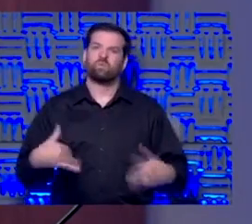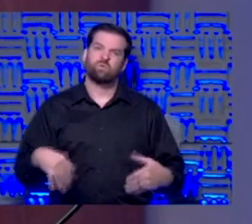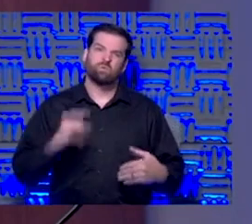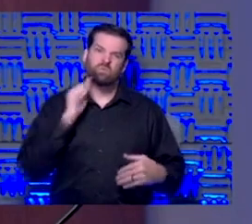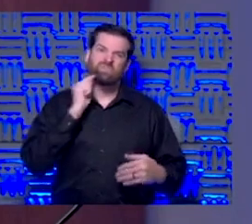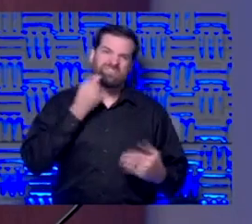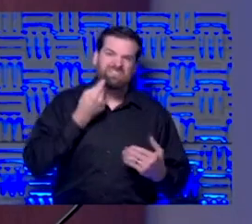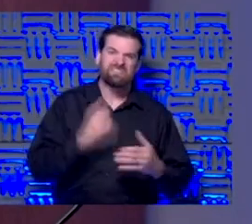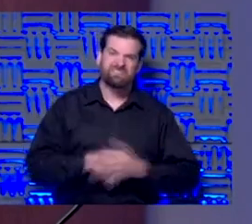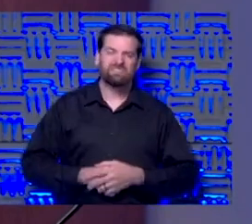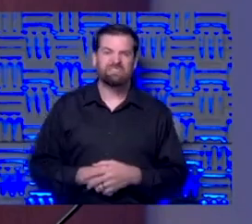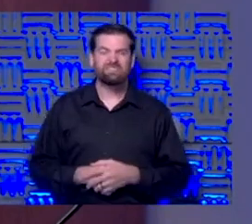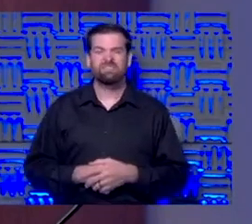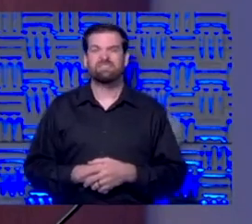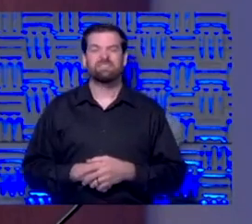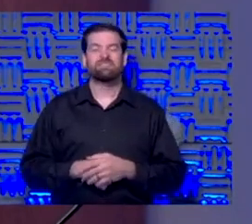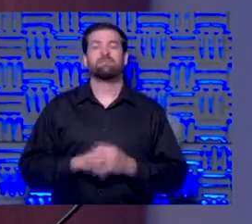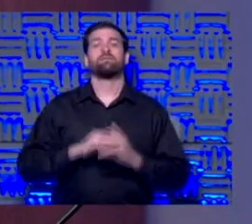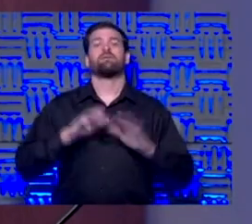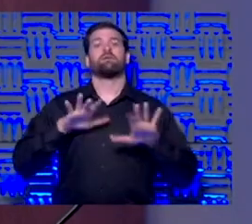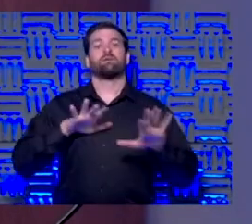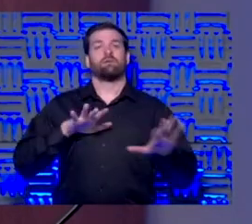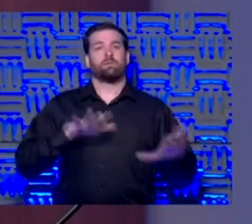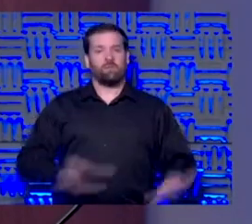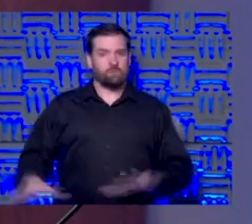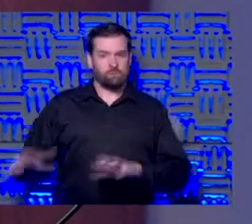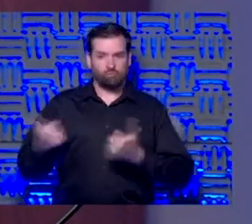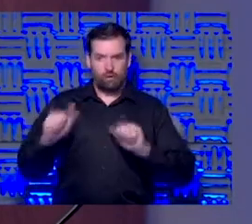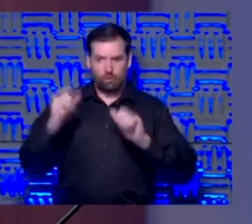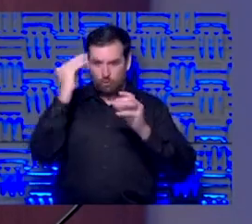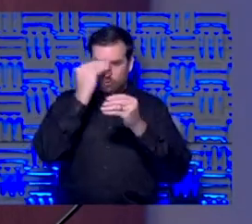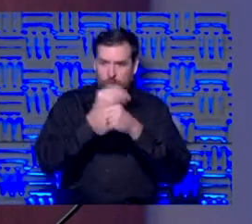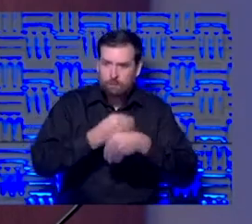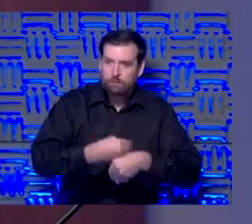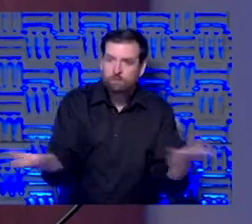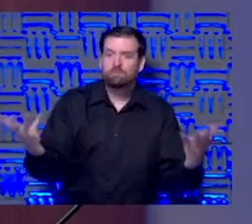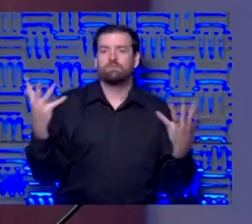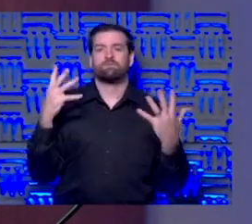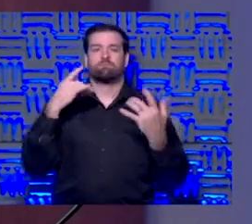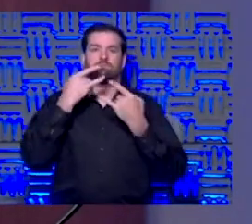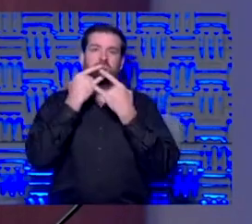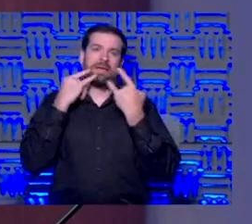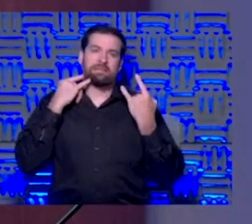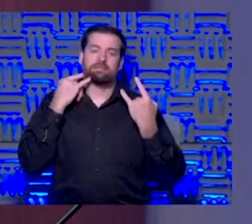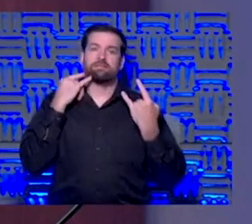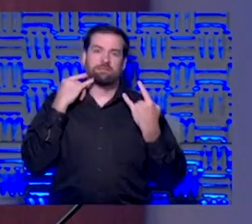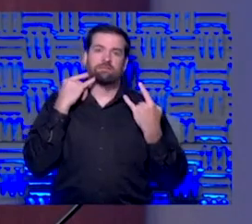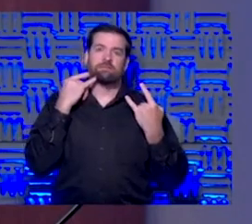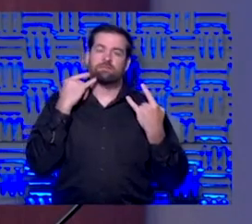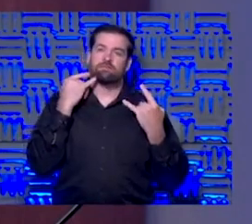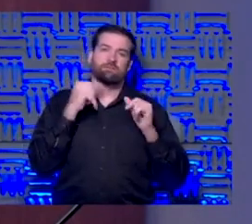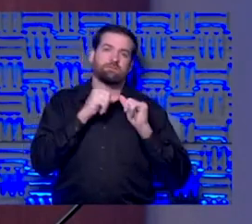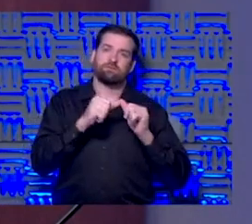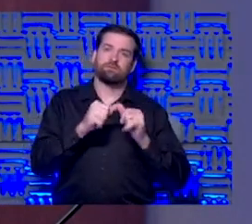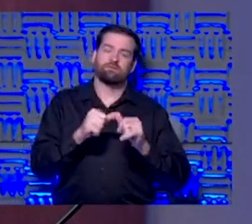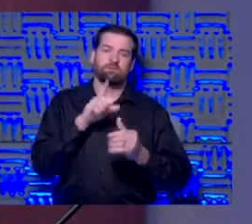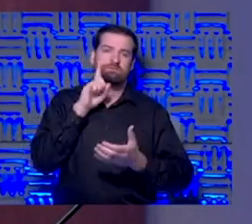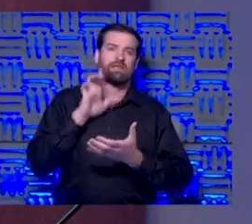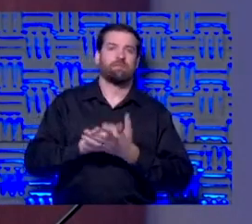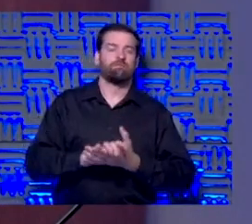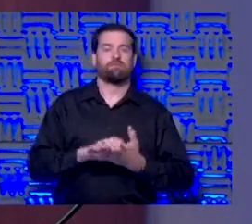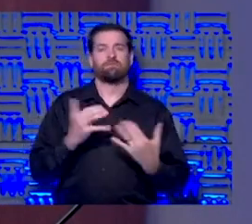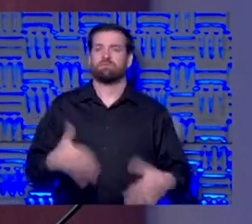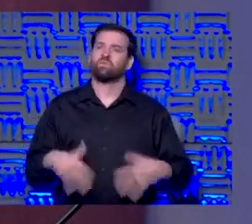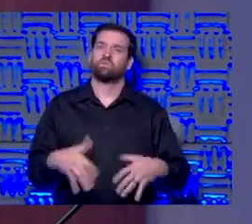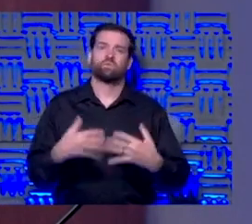kind of gone back down a little bit. We're trying to get the word out about mask wearing. We continue to believe that that is an incredibly important